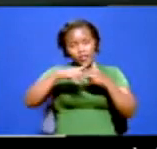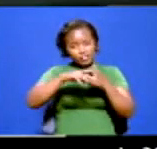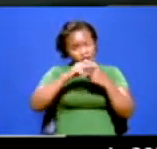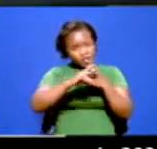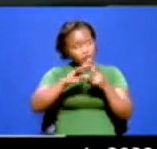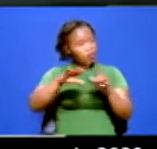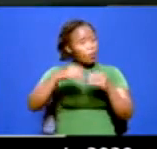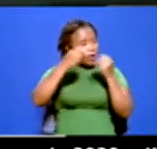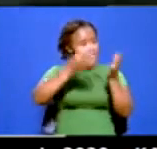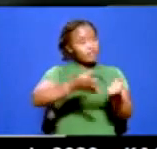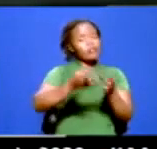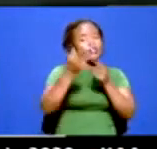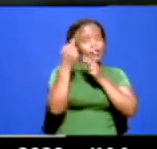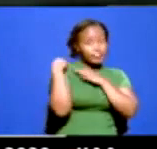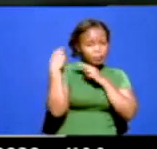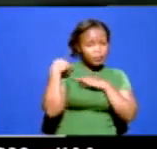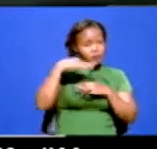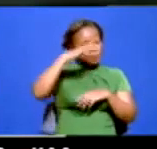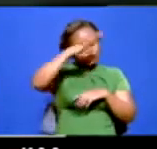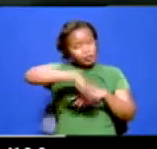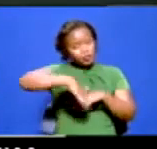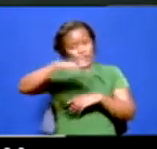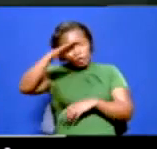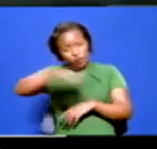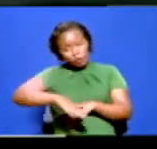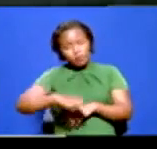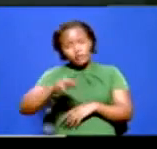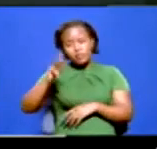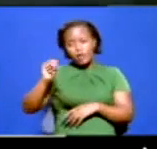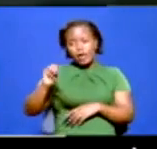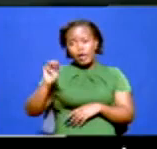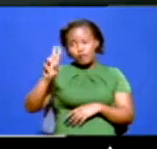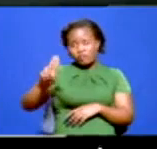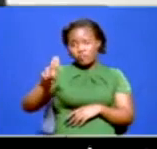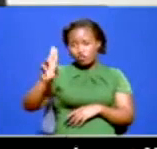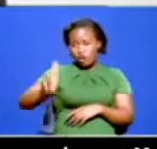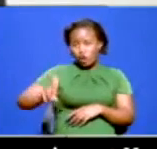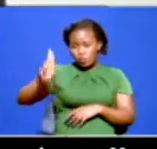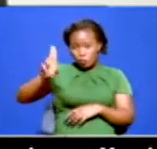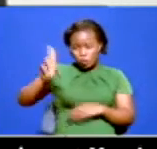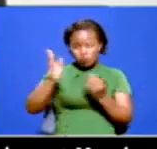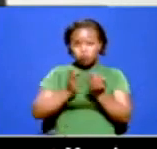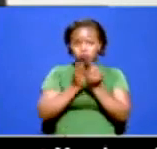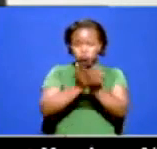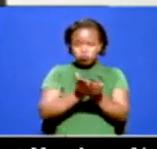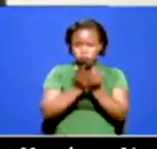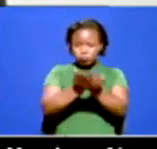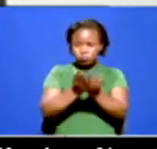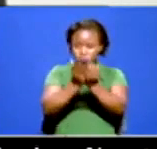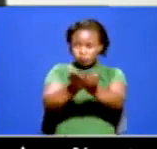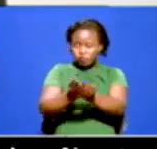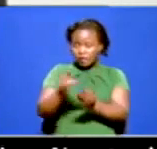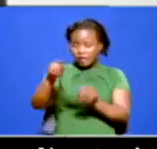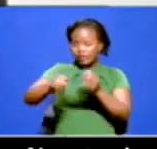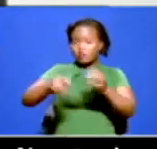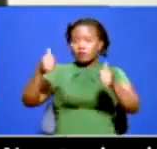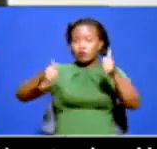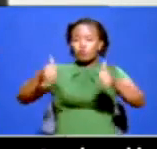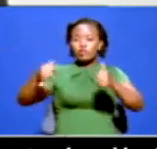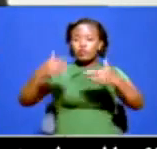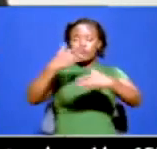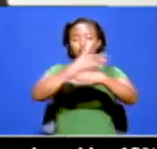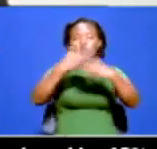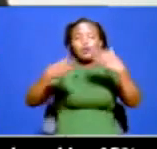refurbish the MV Uhuru, MV Uhuru is a wagon ferry that was built in the